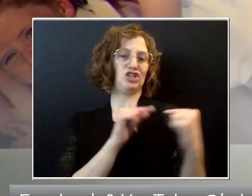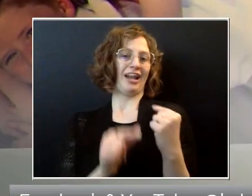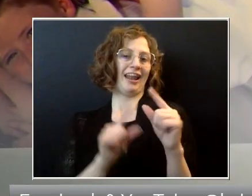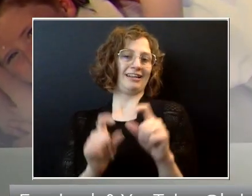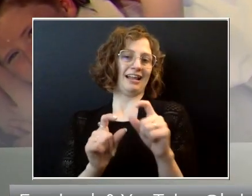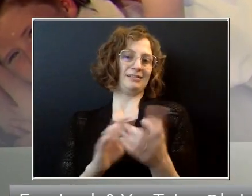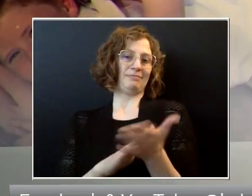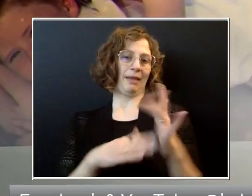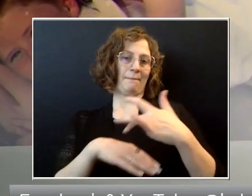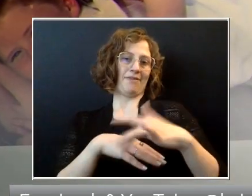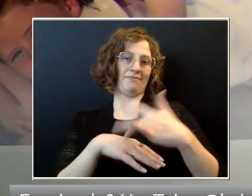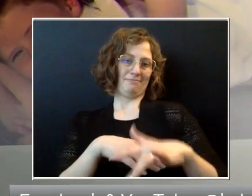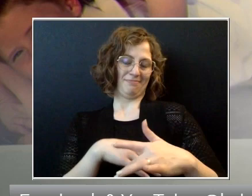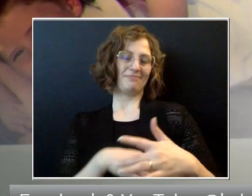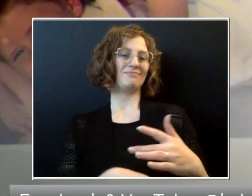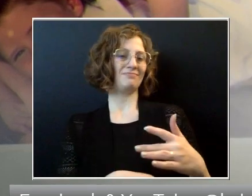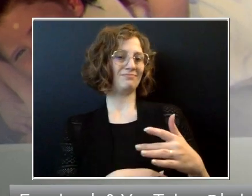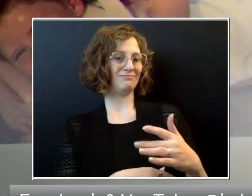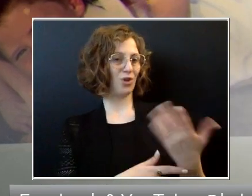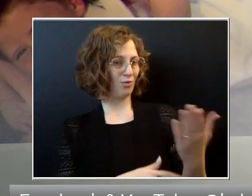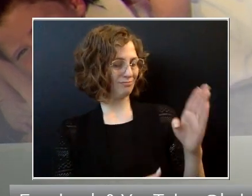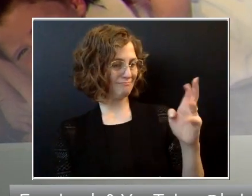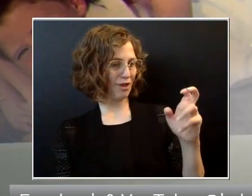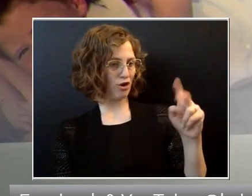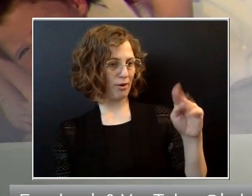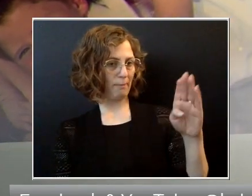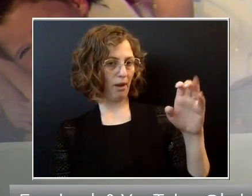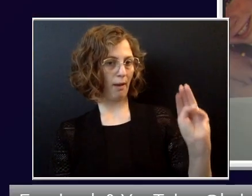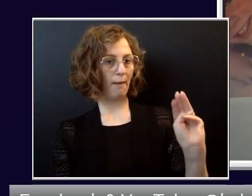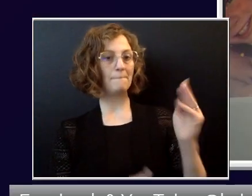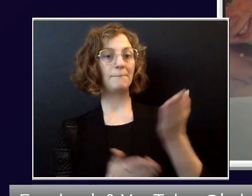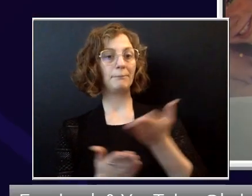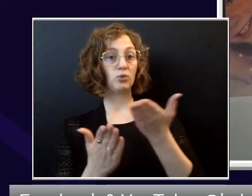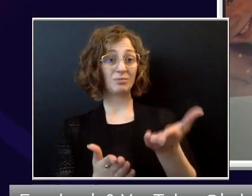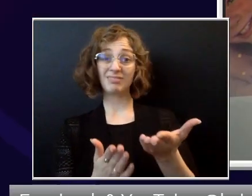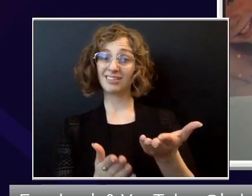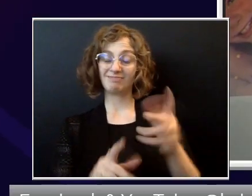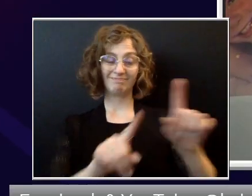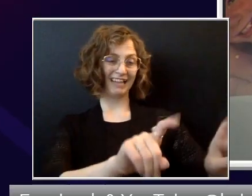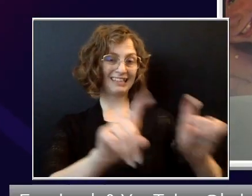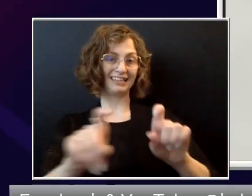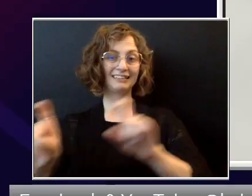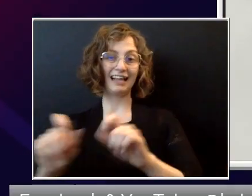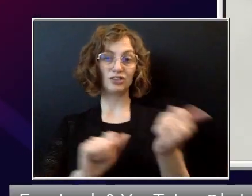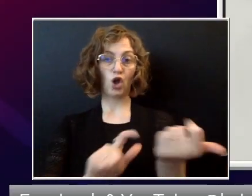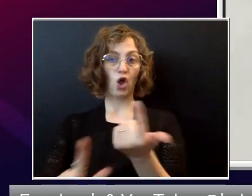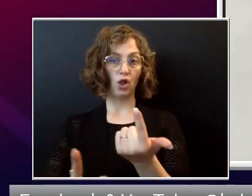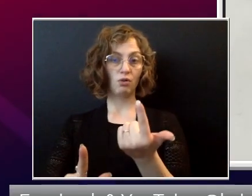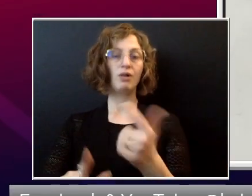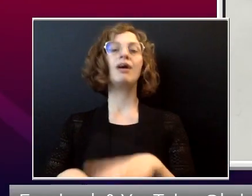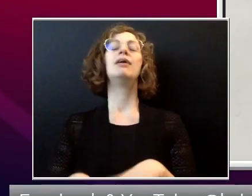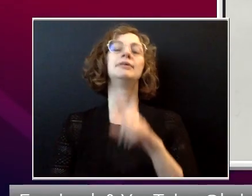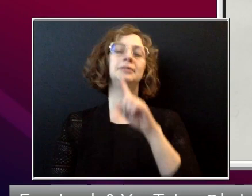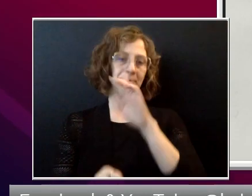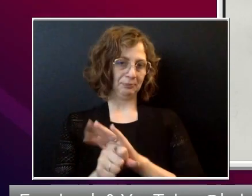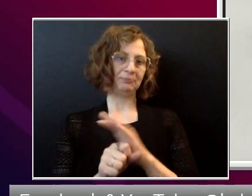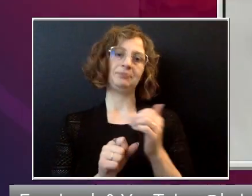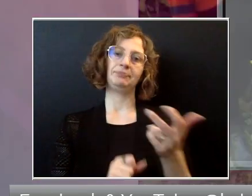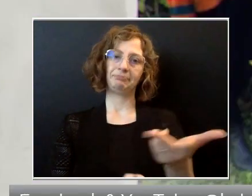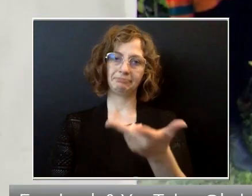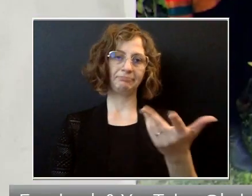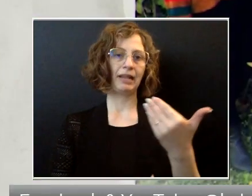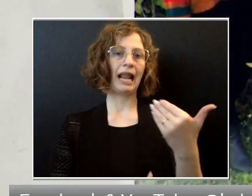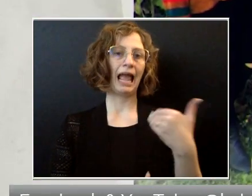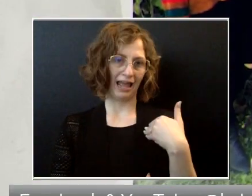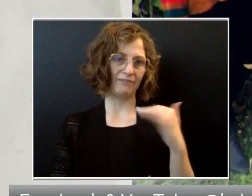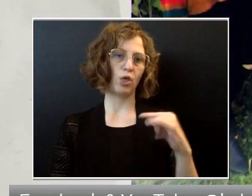suggested, they all get genetically tested. And at that point, it confirmed that they all have the genetic marker. Okay, those are some